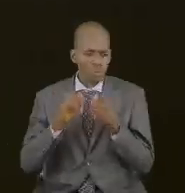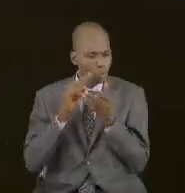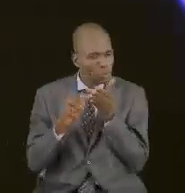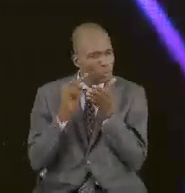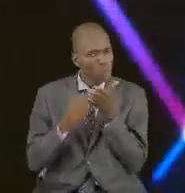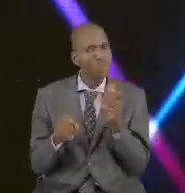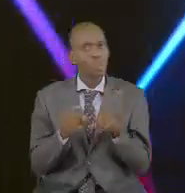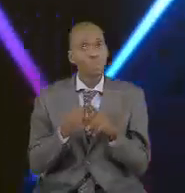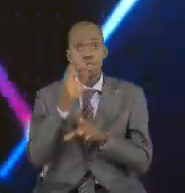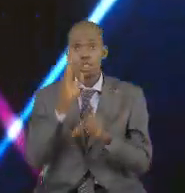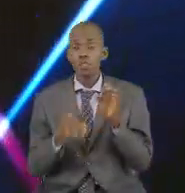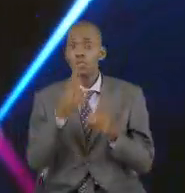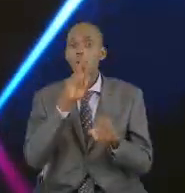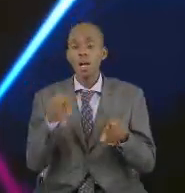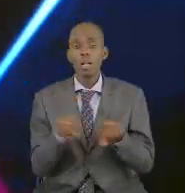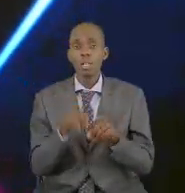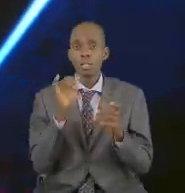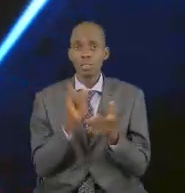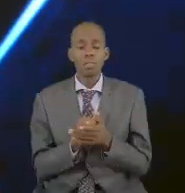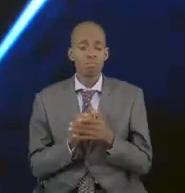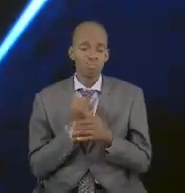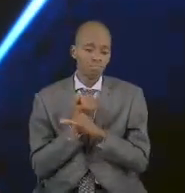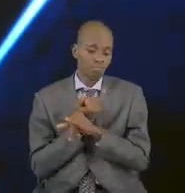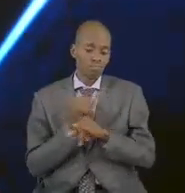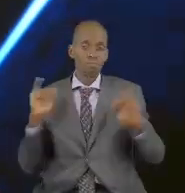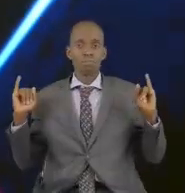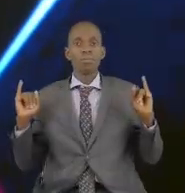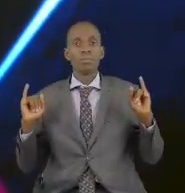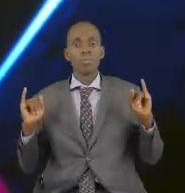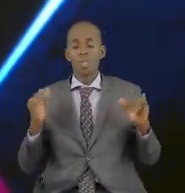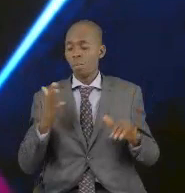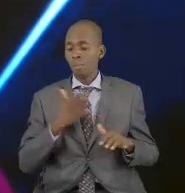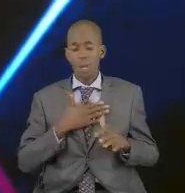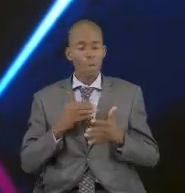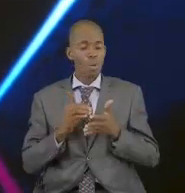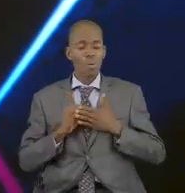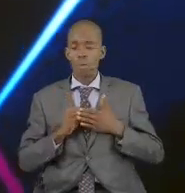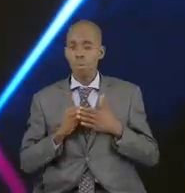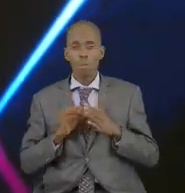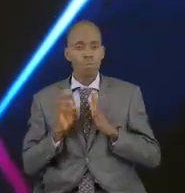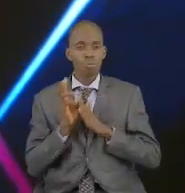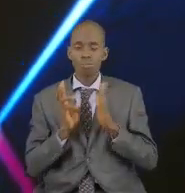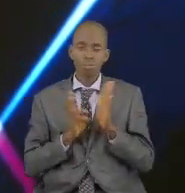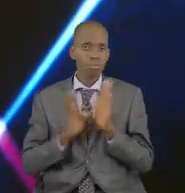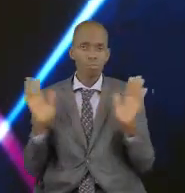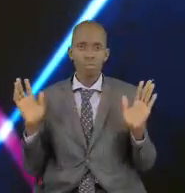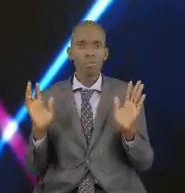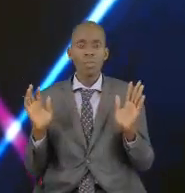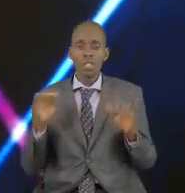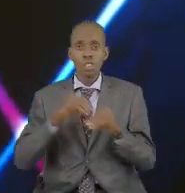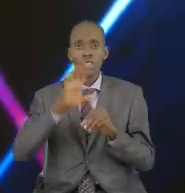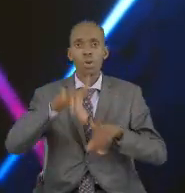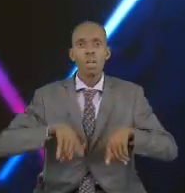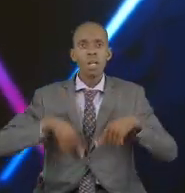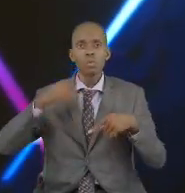that independent, in your life you're self-willed, in your life you're isolated, in